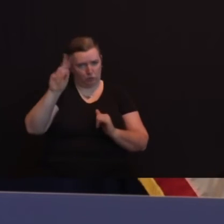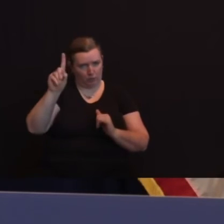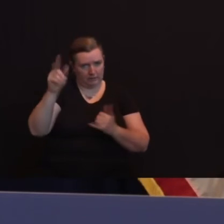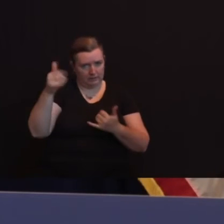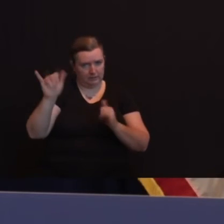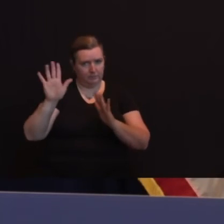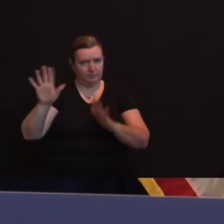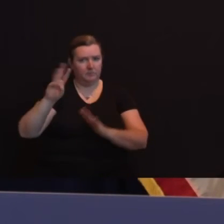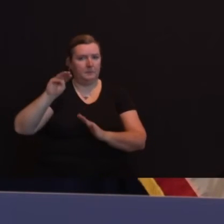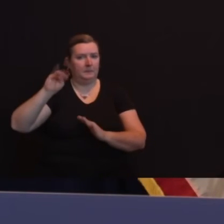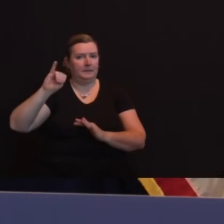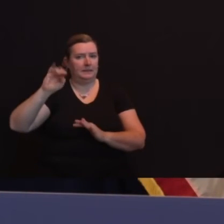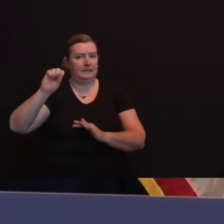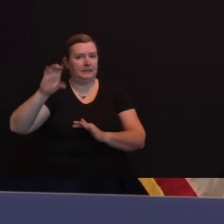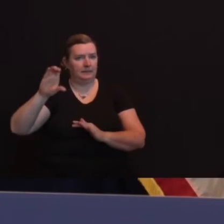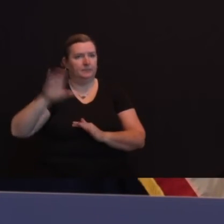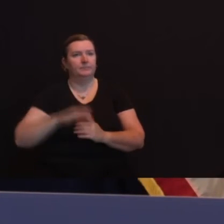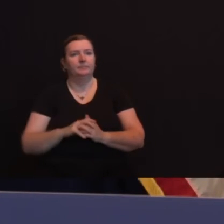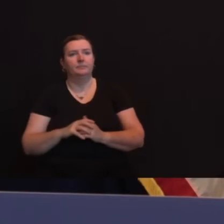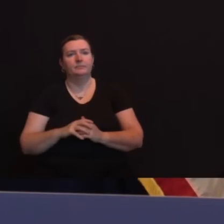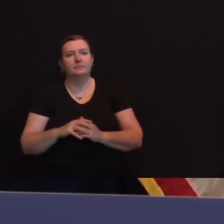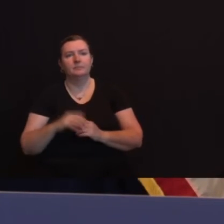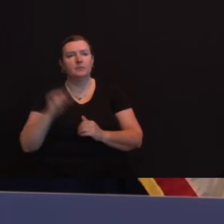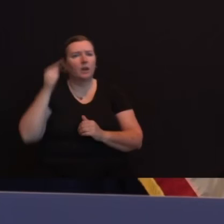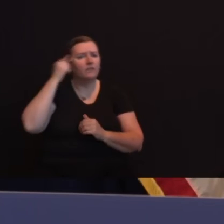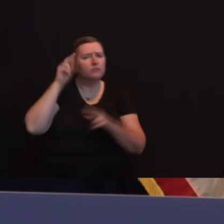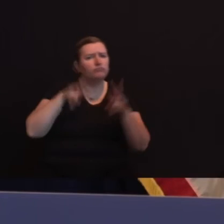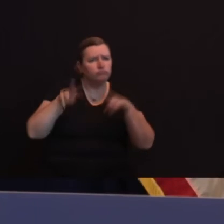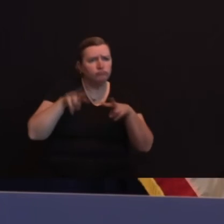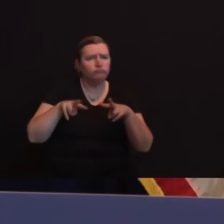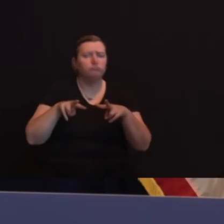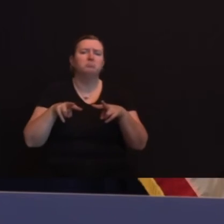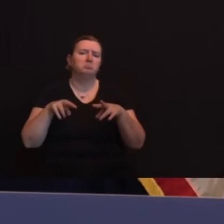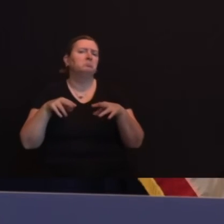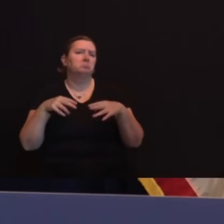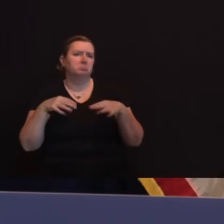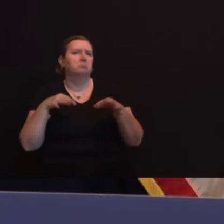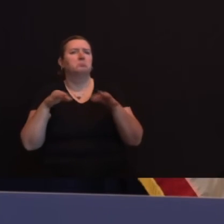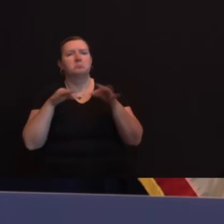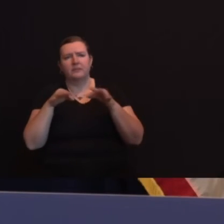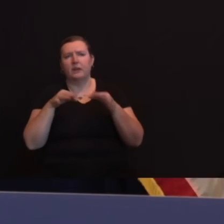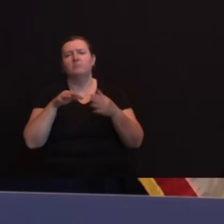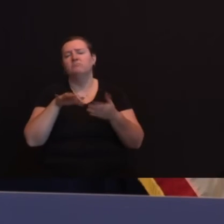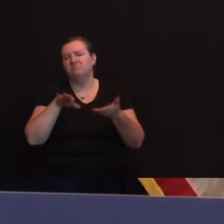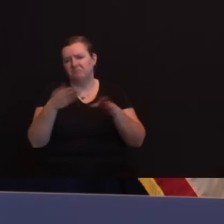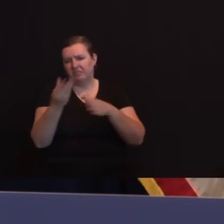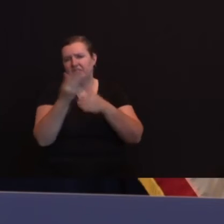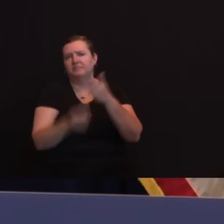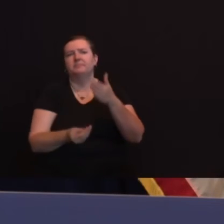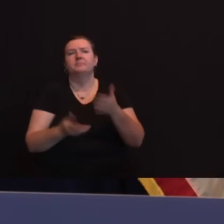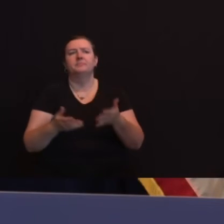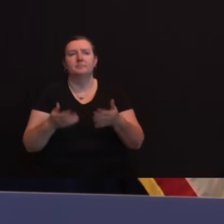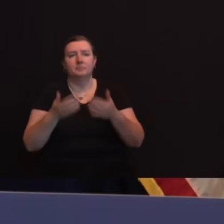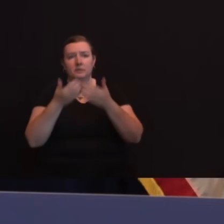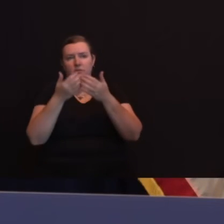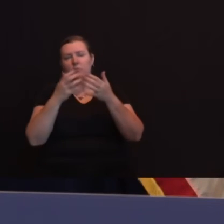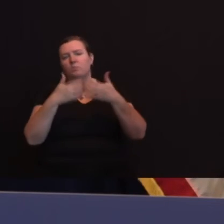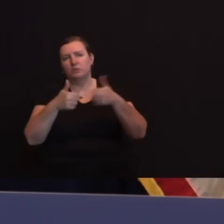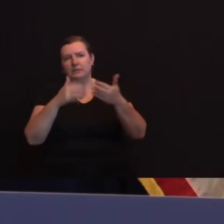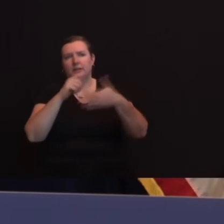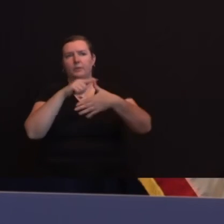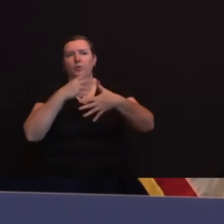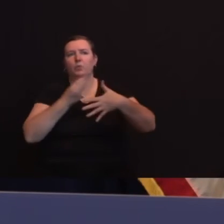The governor reviewed new cases and deaths reported. The breakdown by race and ethnicity is white 54.1,